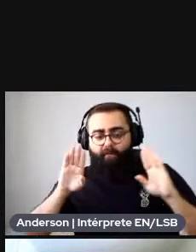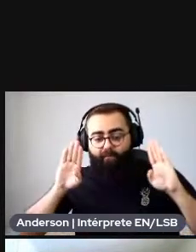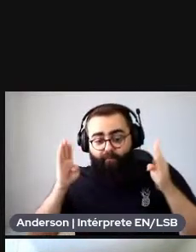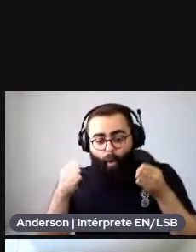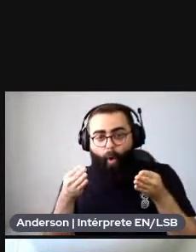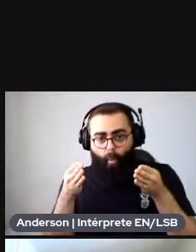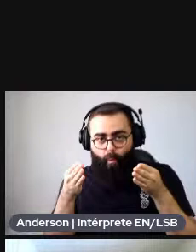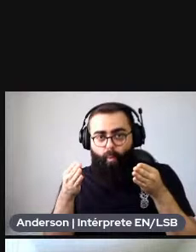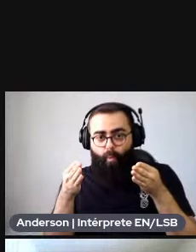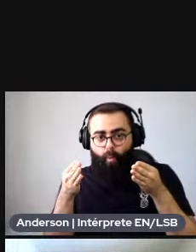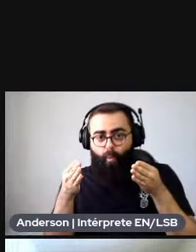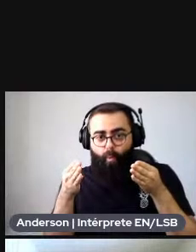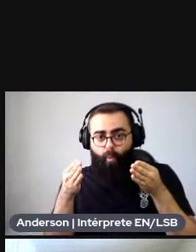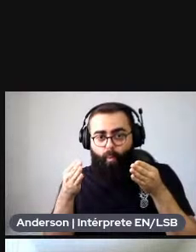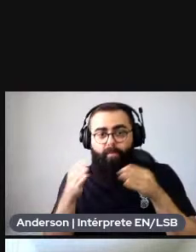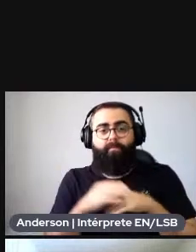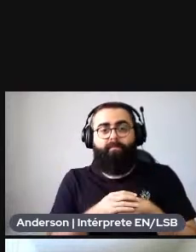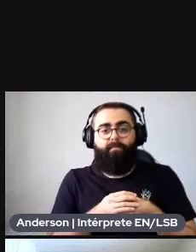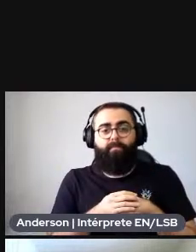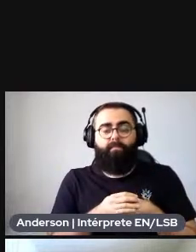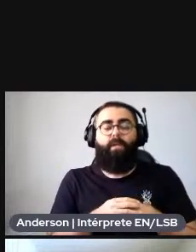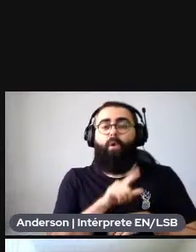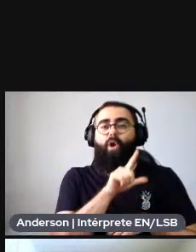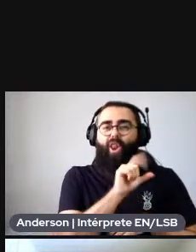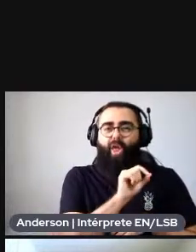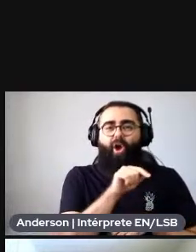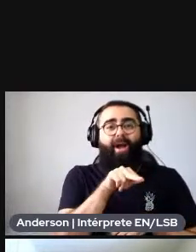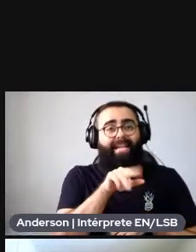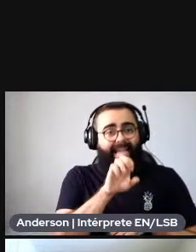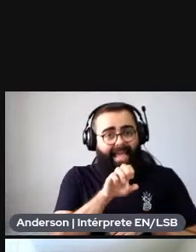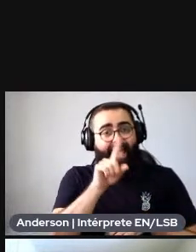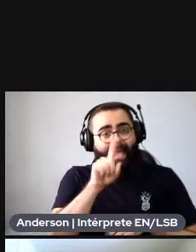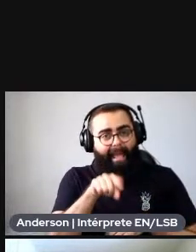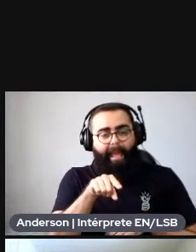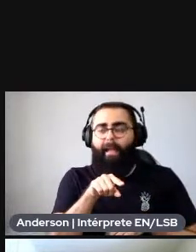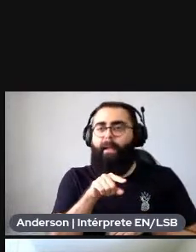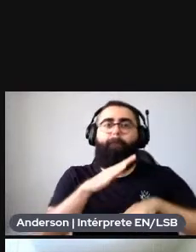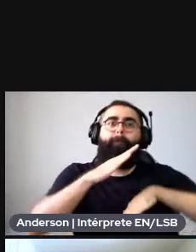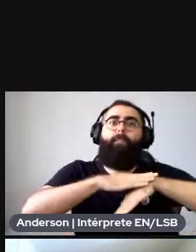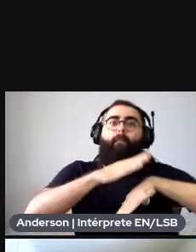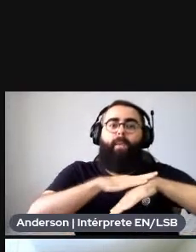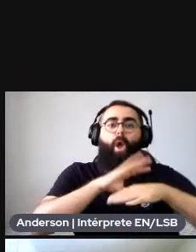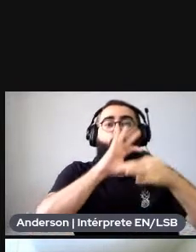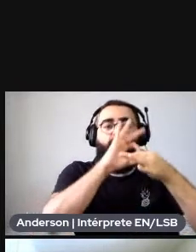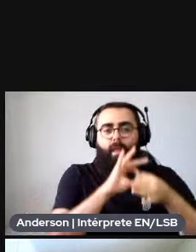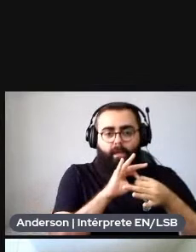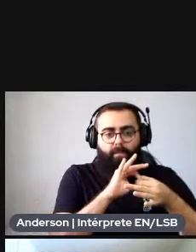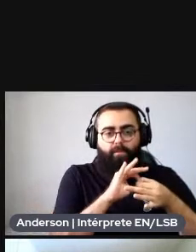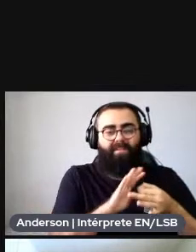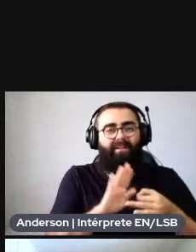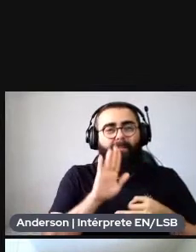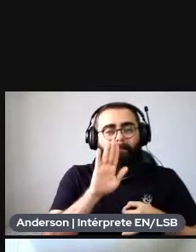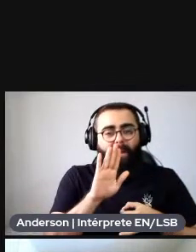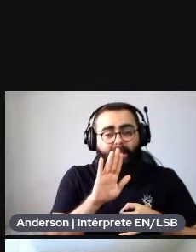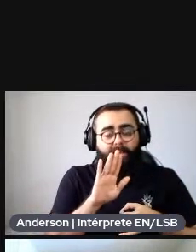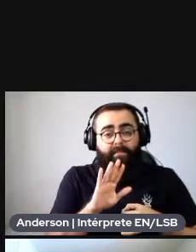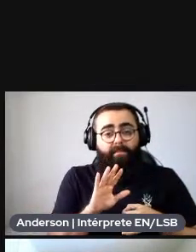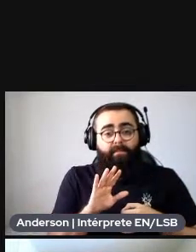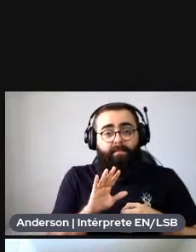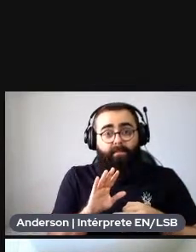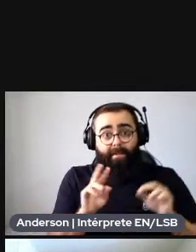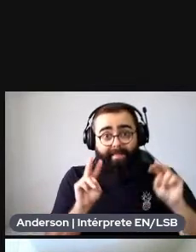this. So lo que is an event, but the entire thing is an